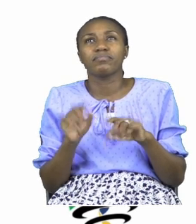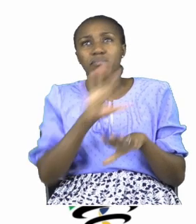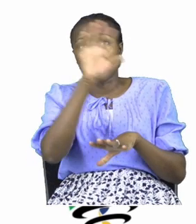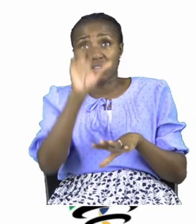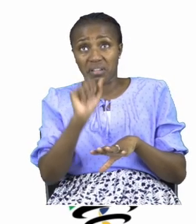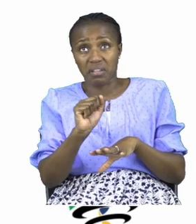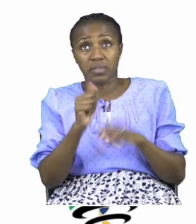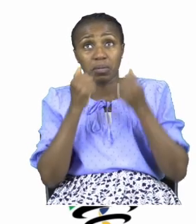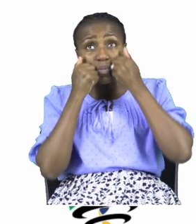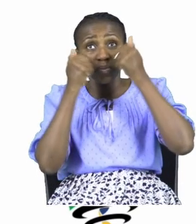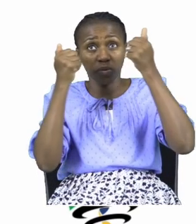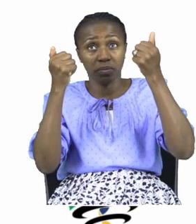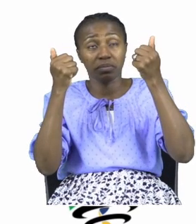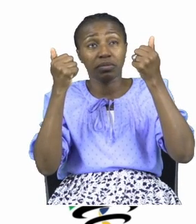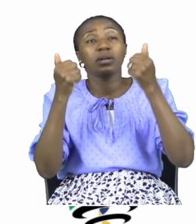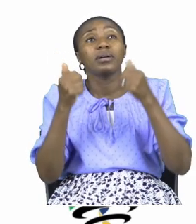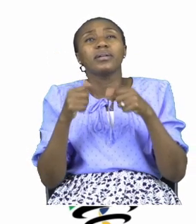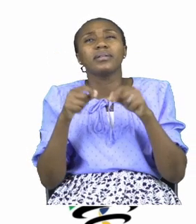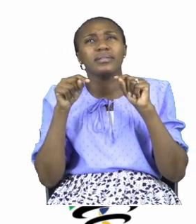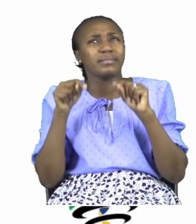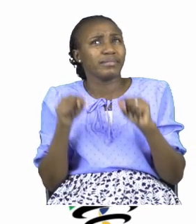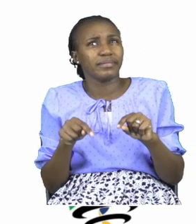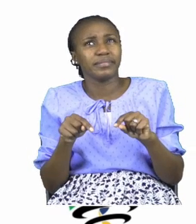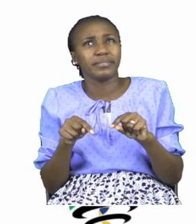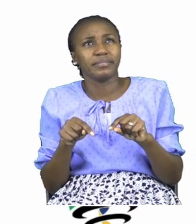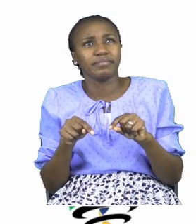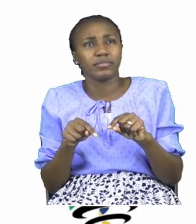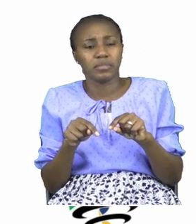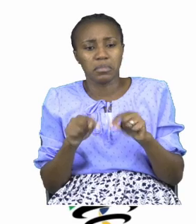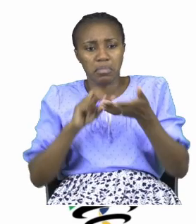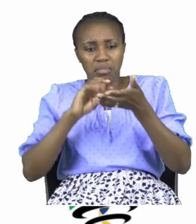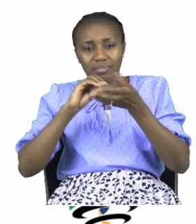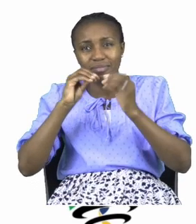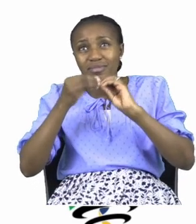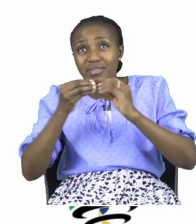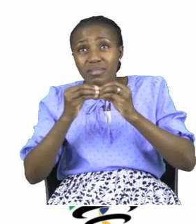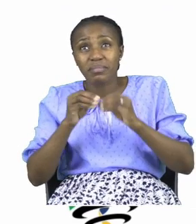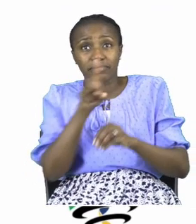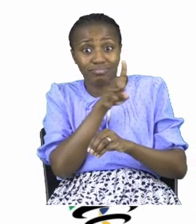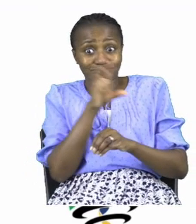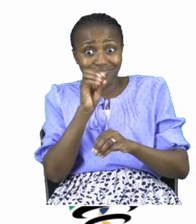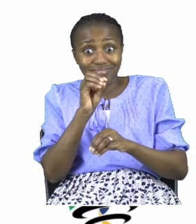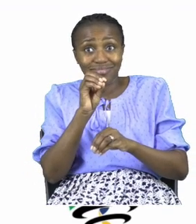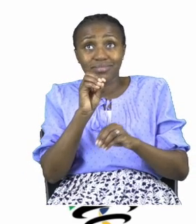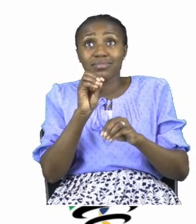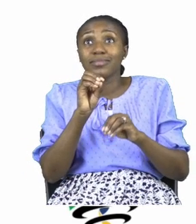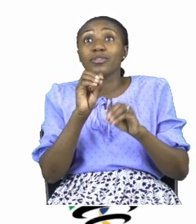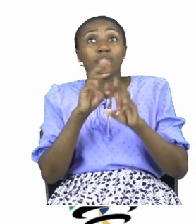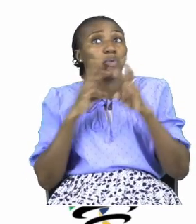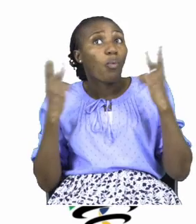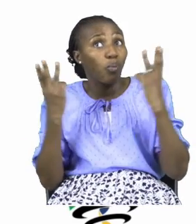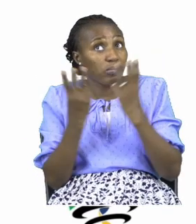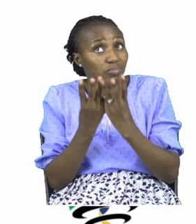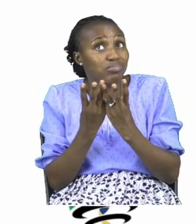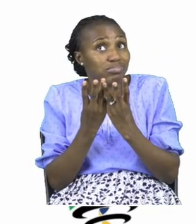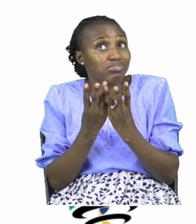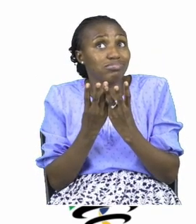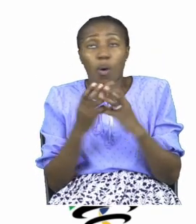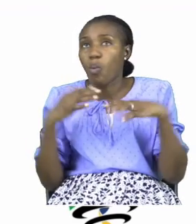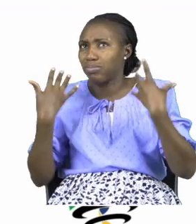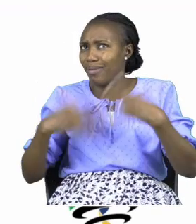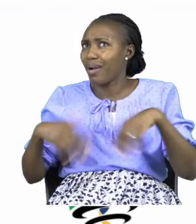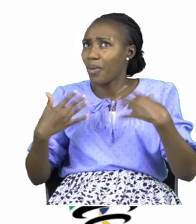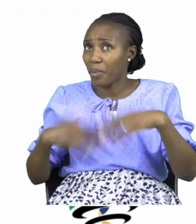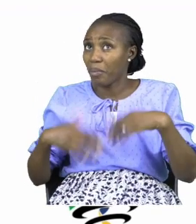champions, and we are the 10th in the world in Canoe Polo. Okay, so that's obviously a